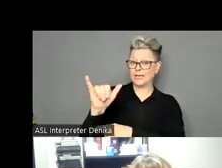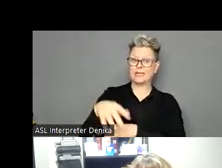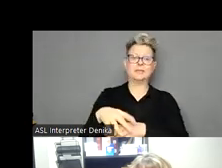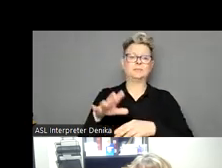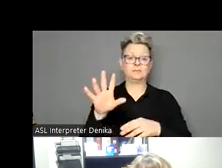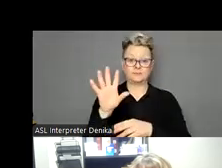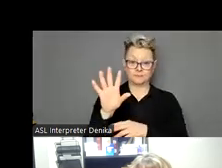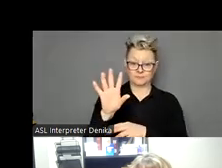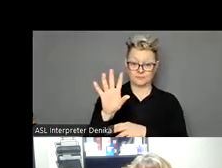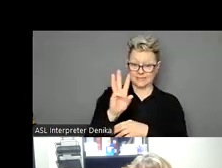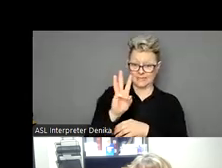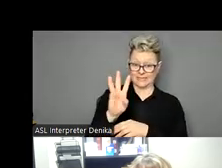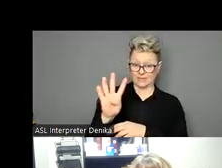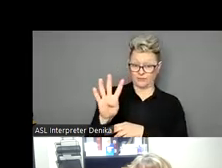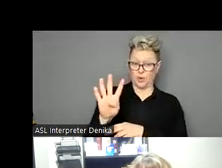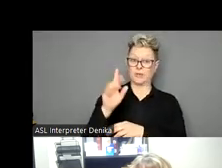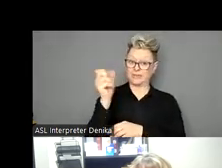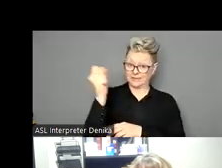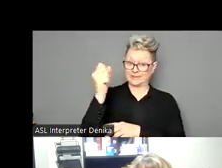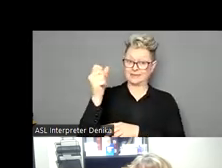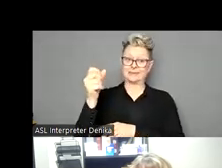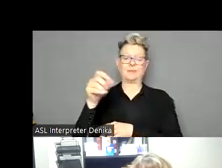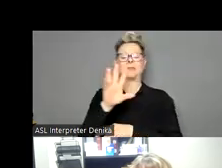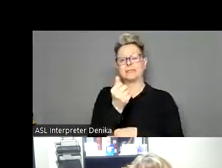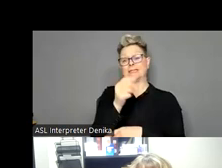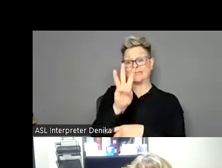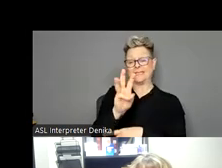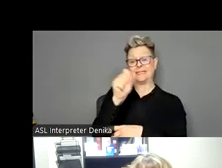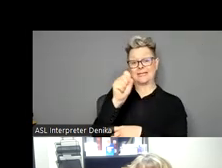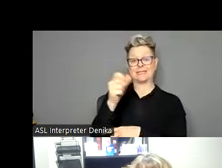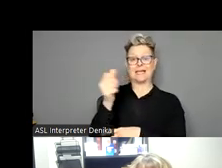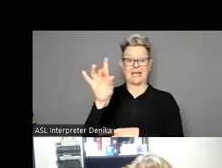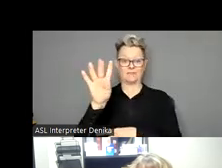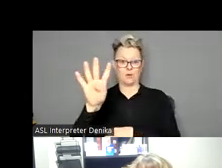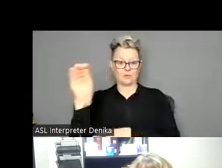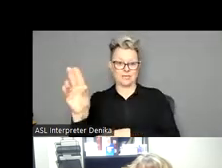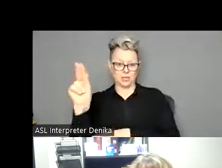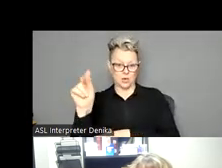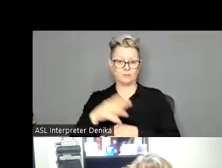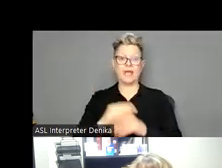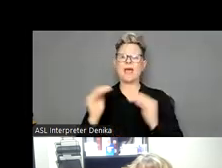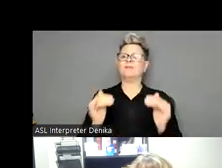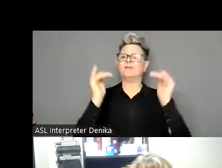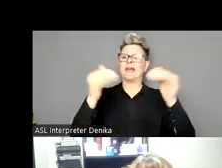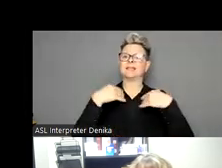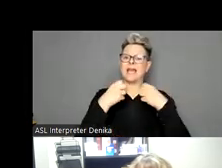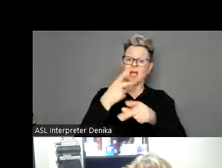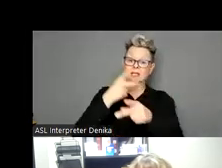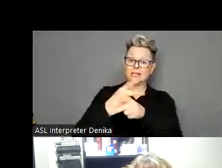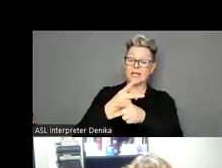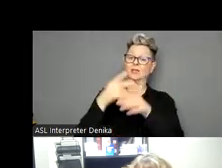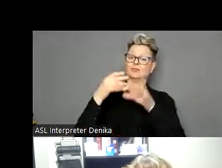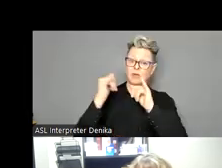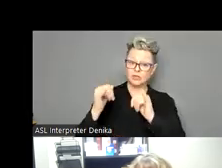84% no. And we also asked about an advanced healthcare directive. 19% said yes, and 81% said